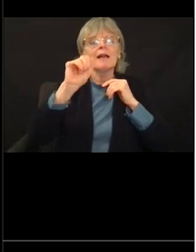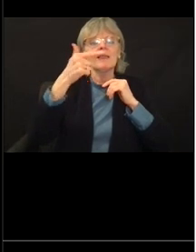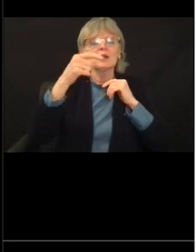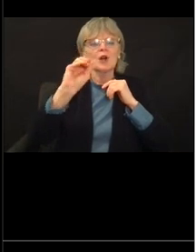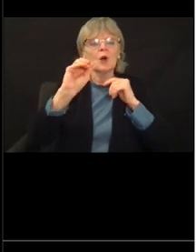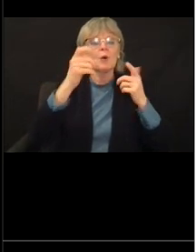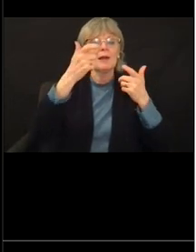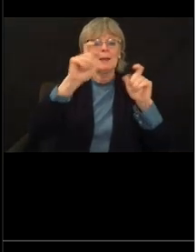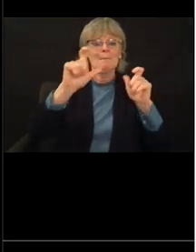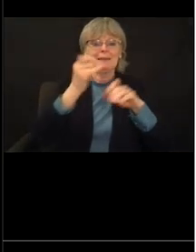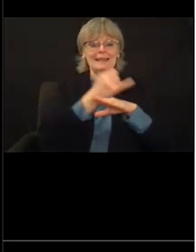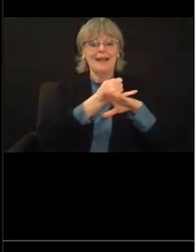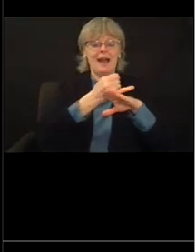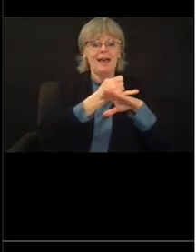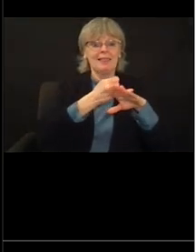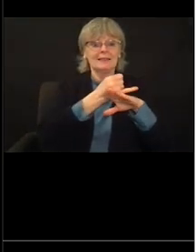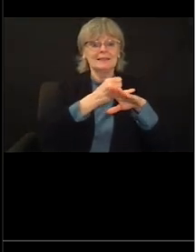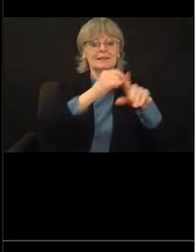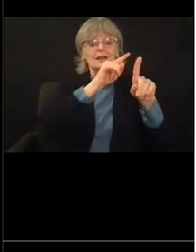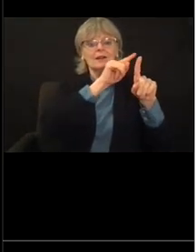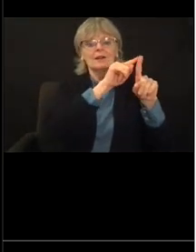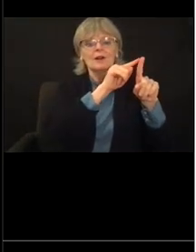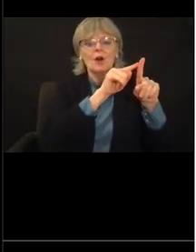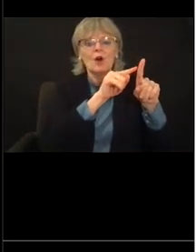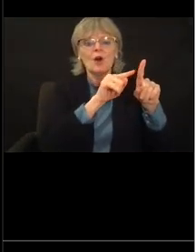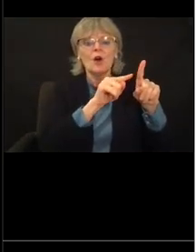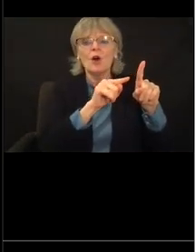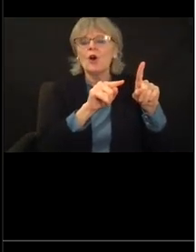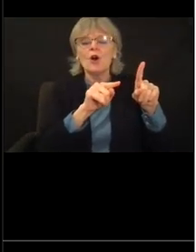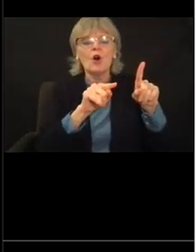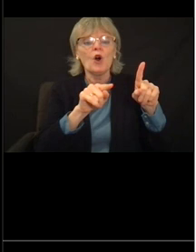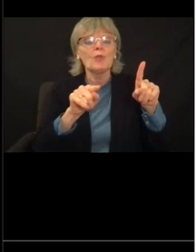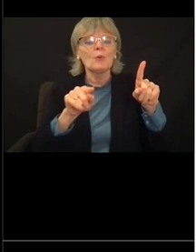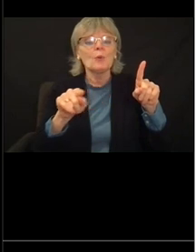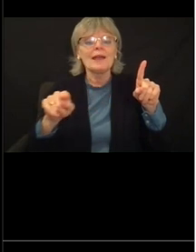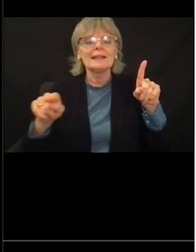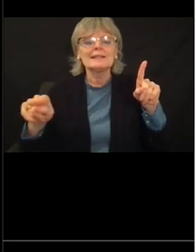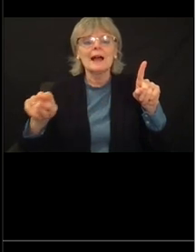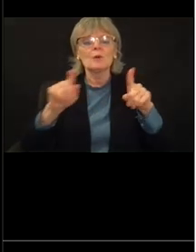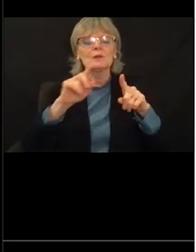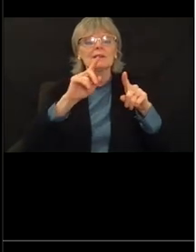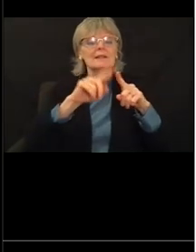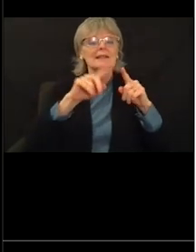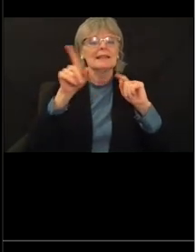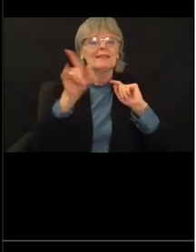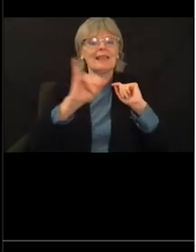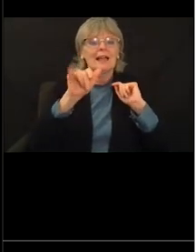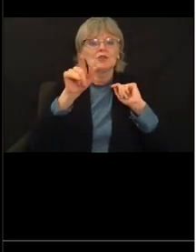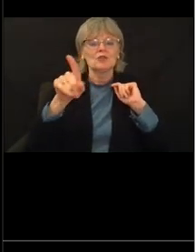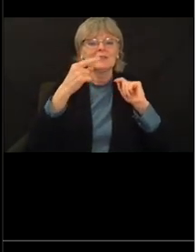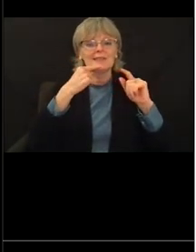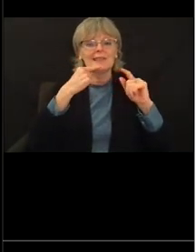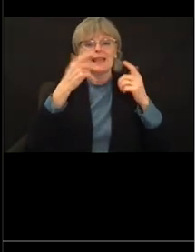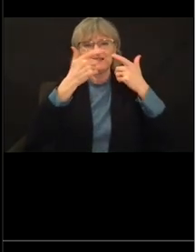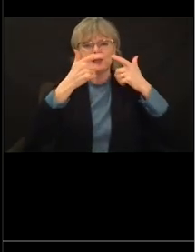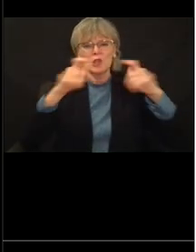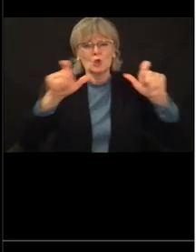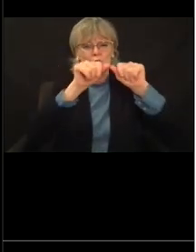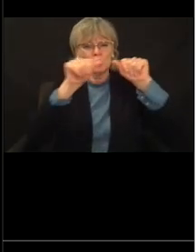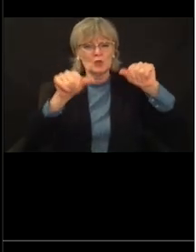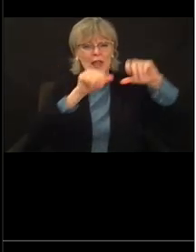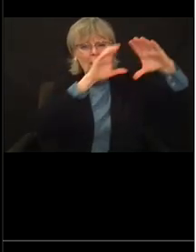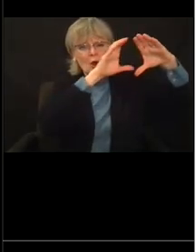the way up to Kure Atoll. And so it's a very, like she said, an expansive area